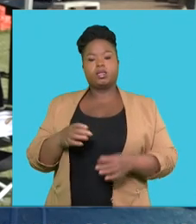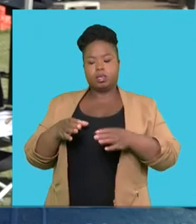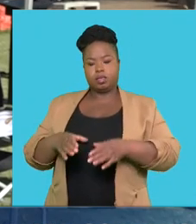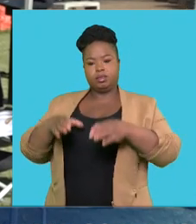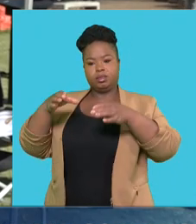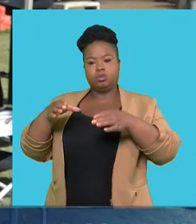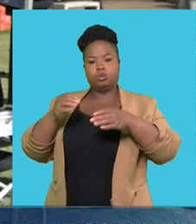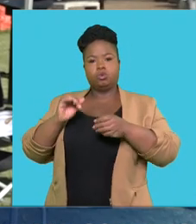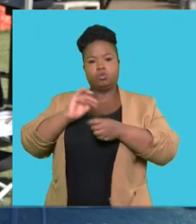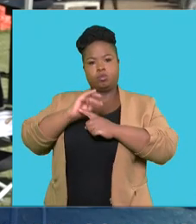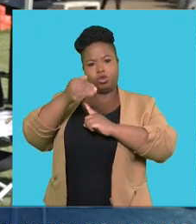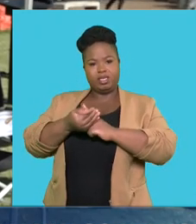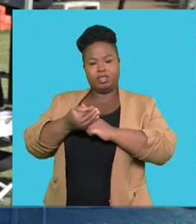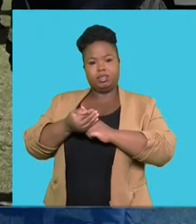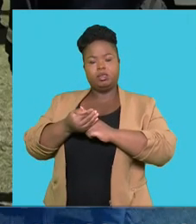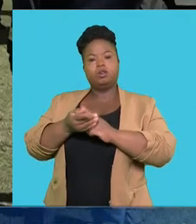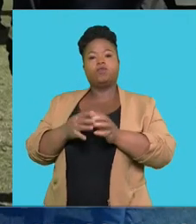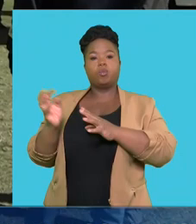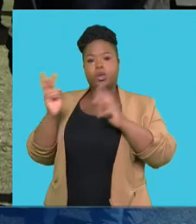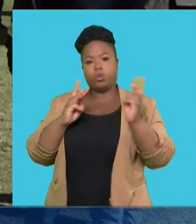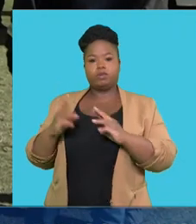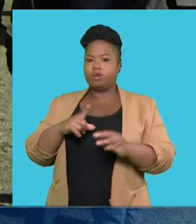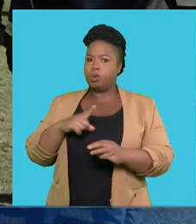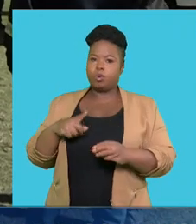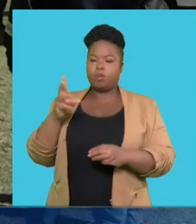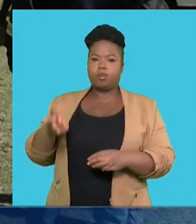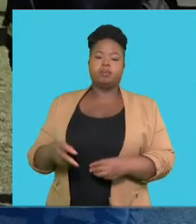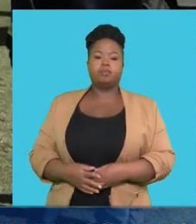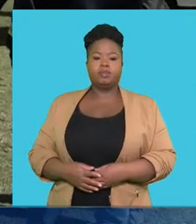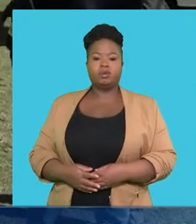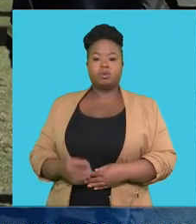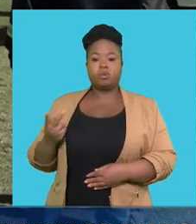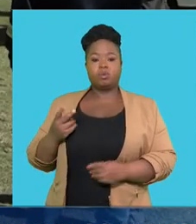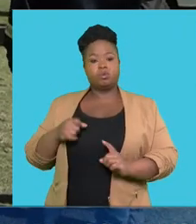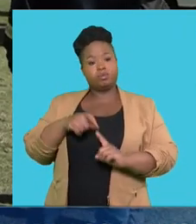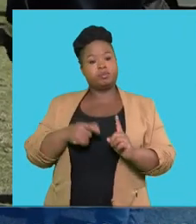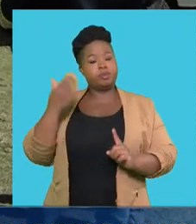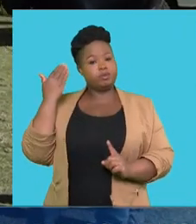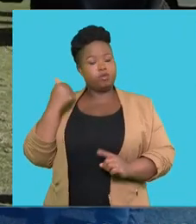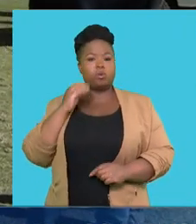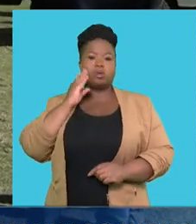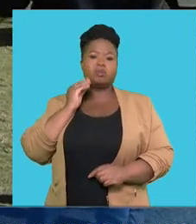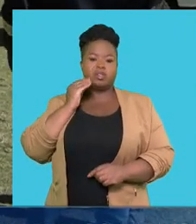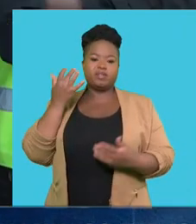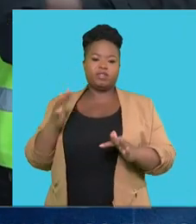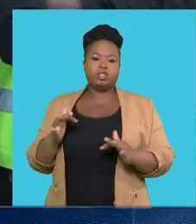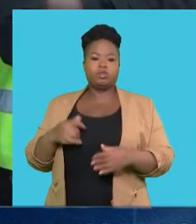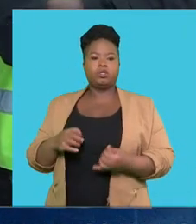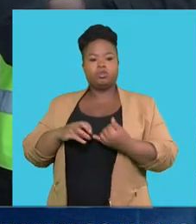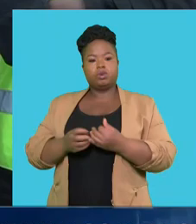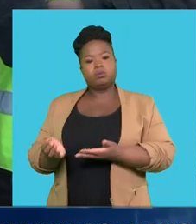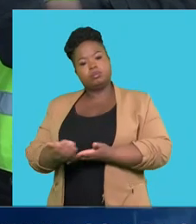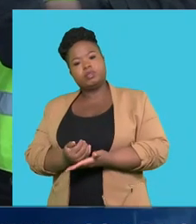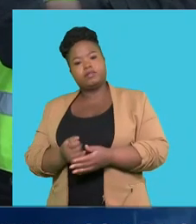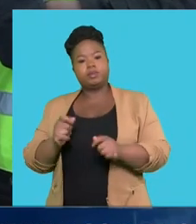protects your candle from the wind, so it lasts long. Omnye ulixhoba lokutsha emlilweni ngethuba wayesindisa abantwana